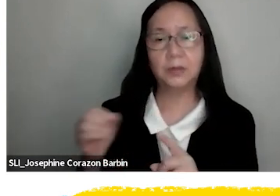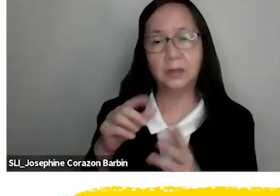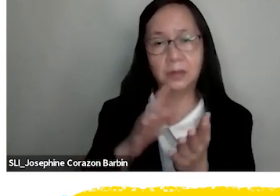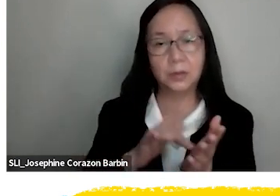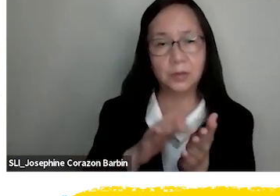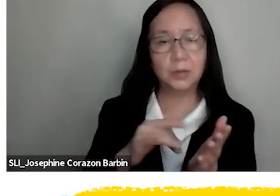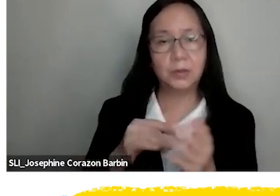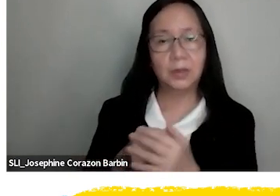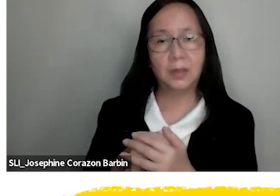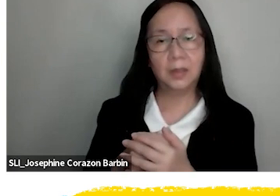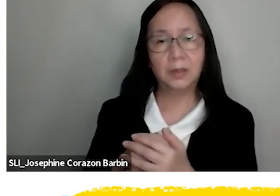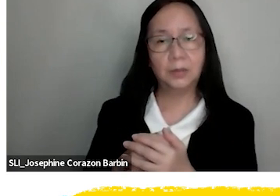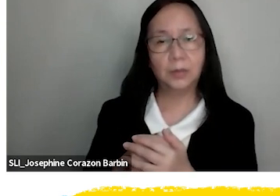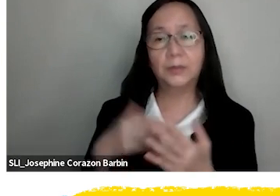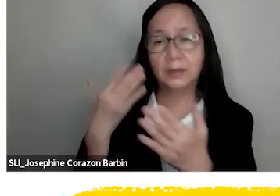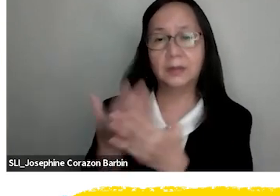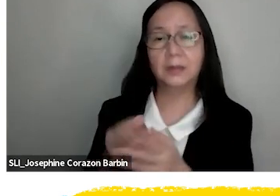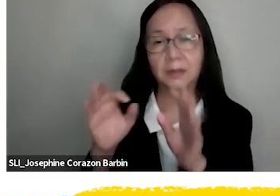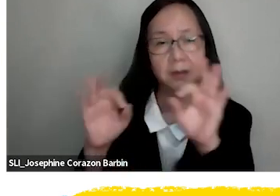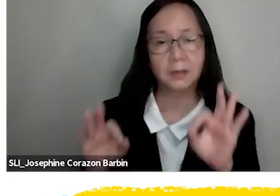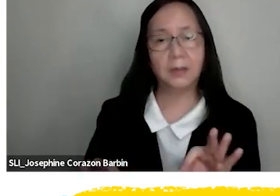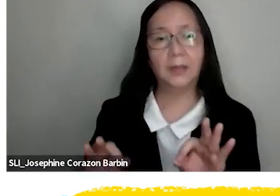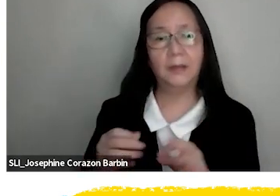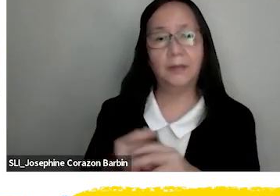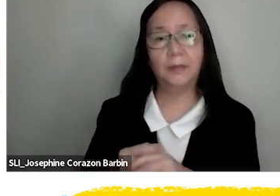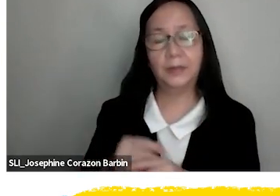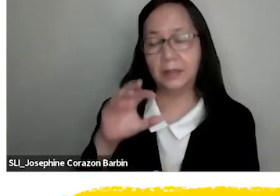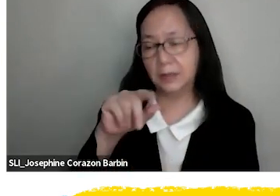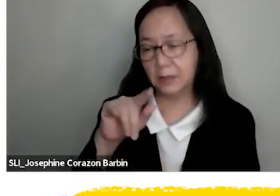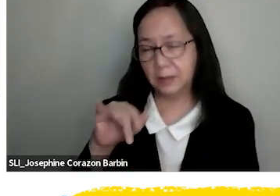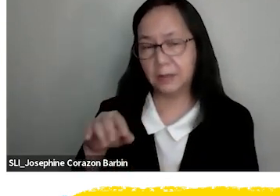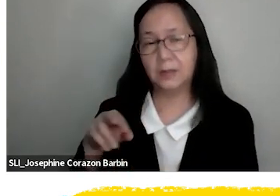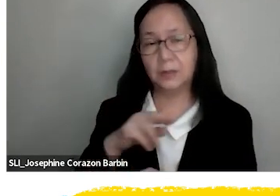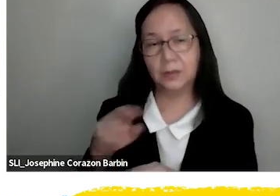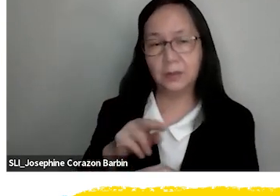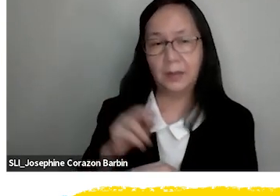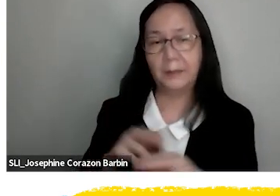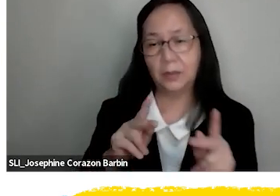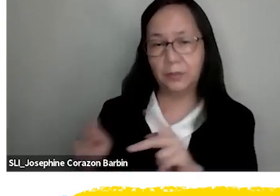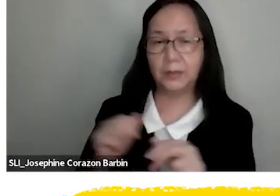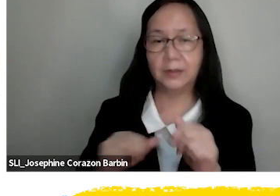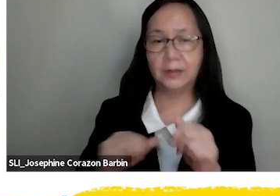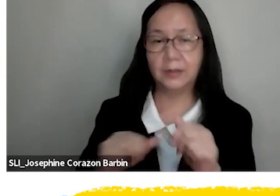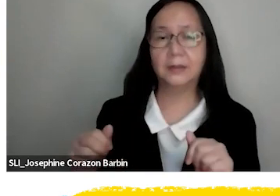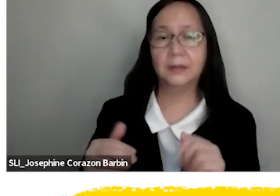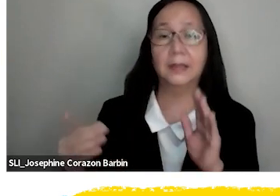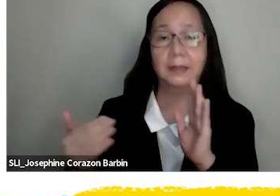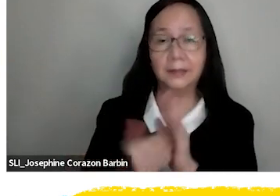the overarching framework of the ASEAN Regional Plan of Action on the Elimination of Violence Against Children.